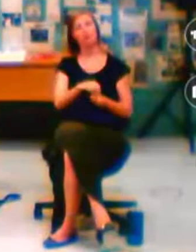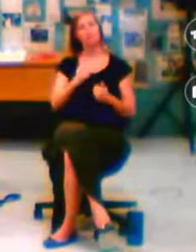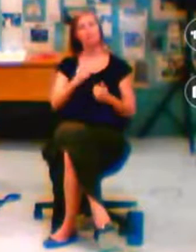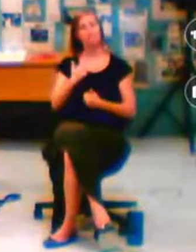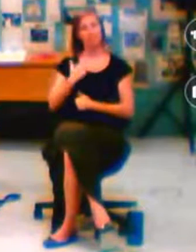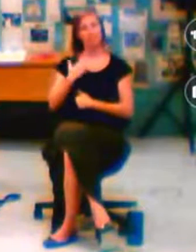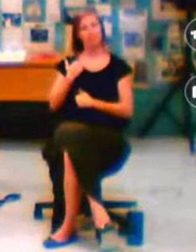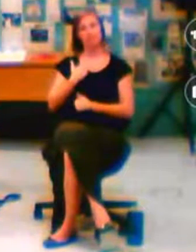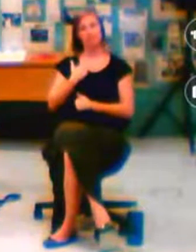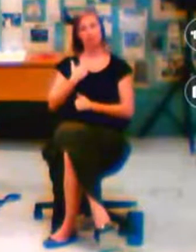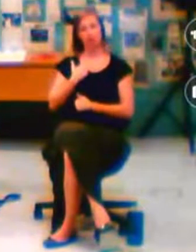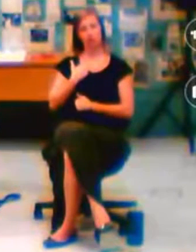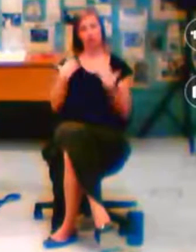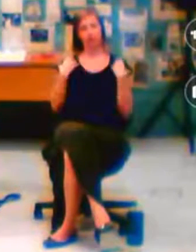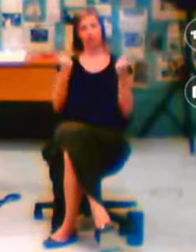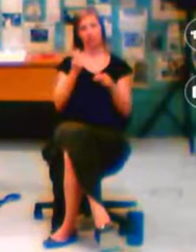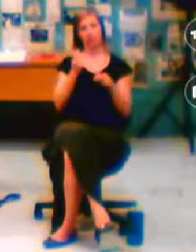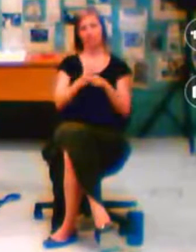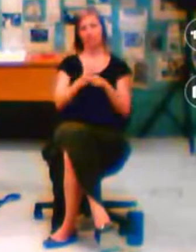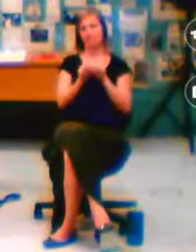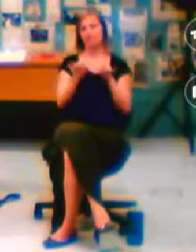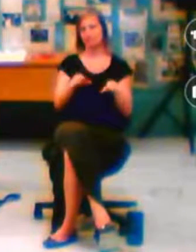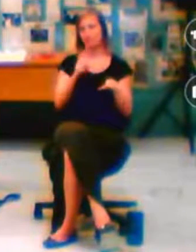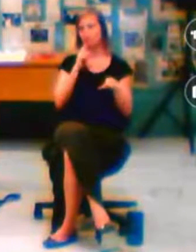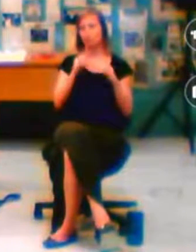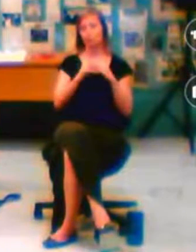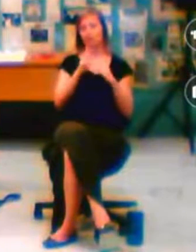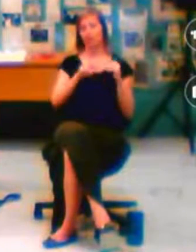So to do my active duty time